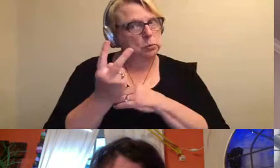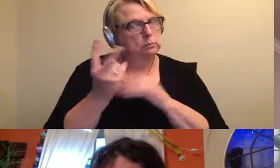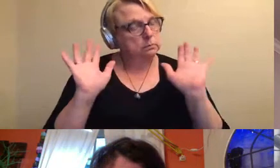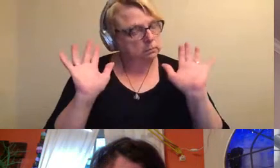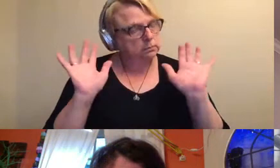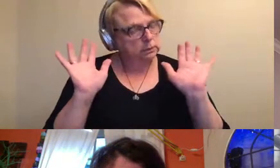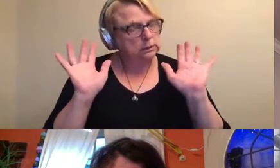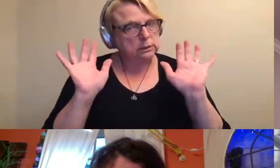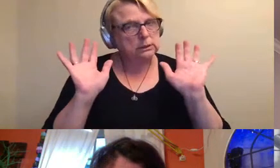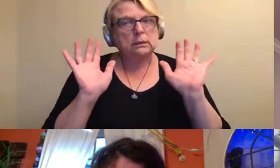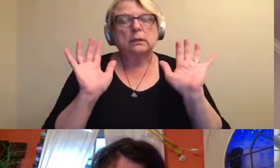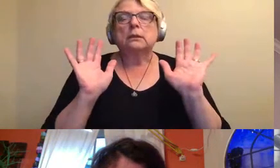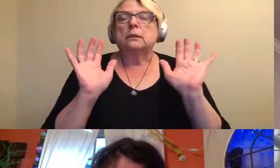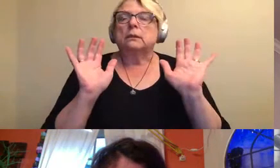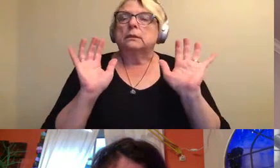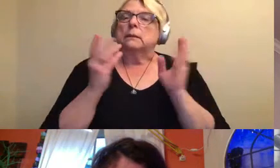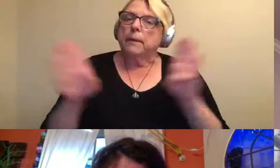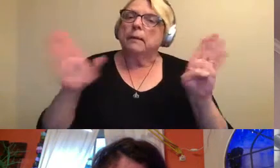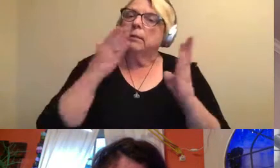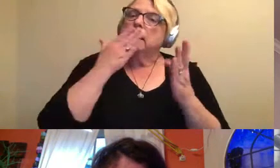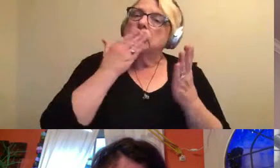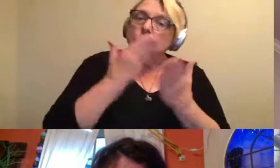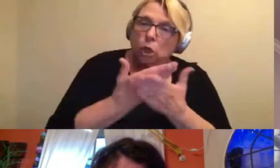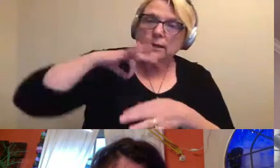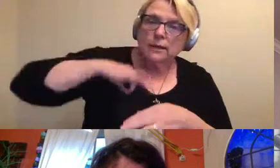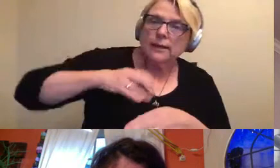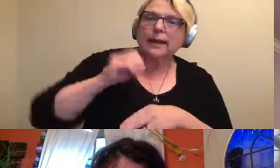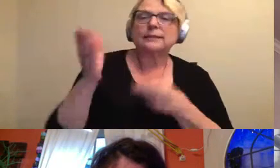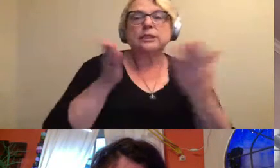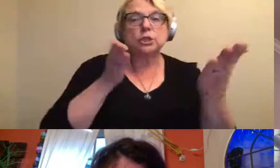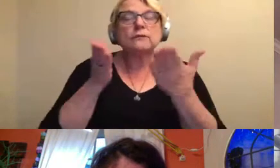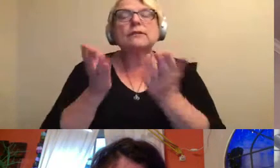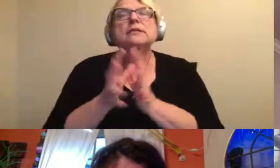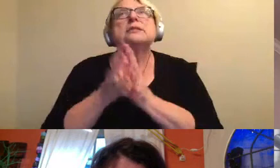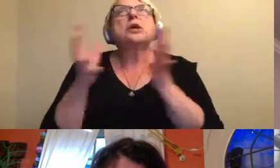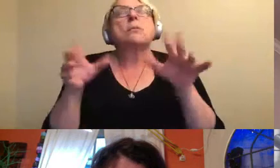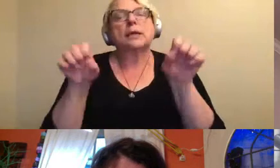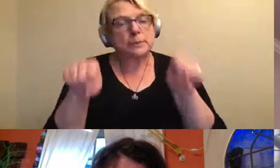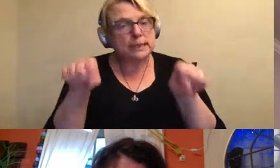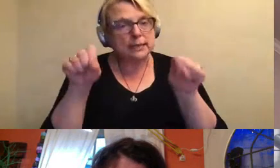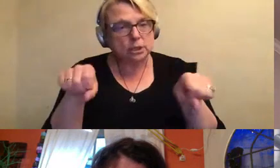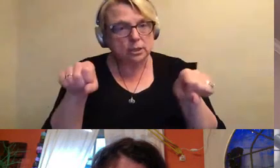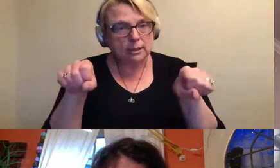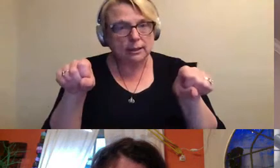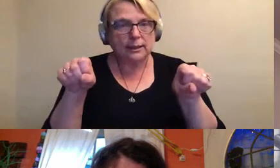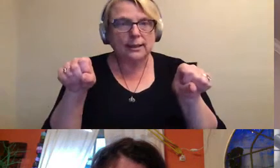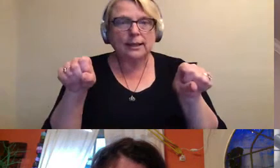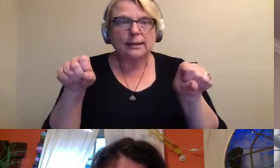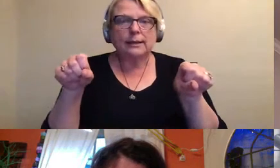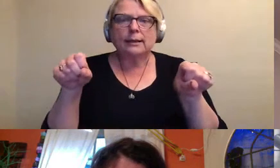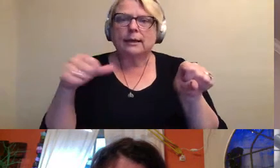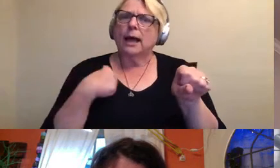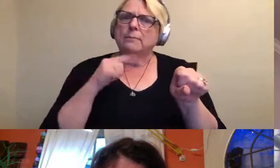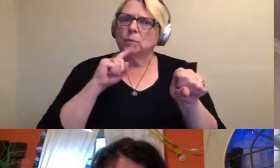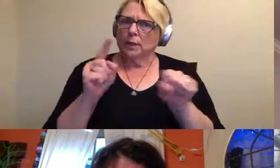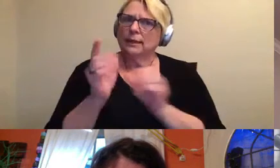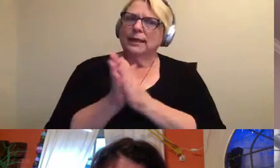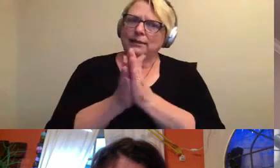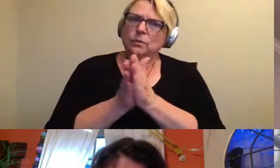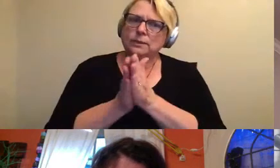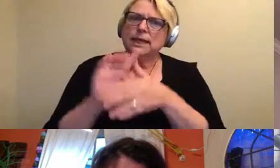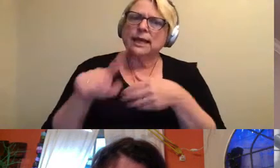good and service. And there's so much potential, and I am enthusiastic about